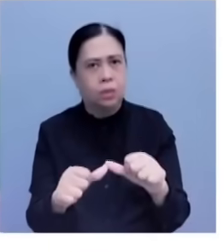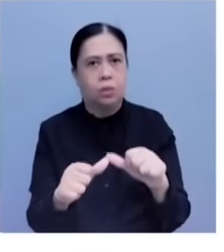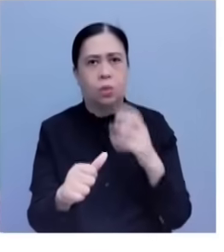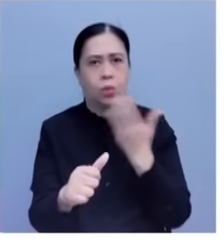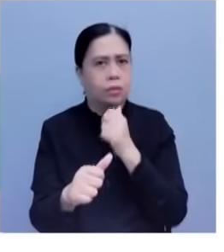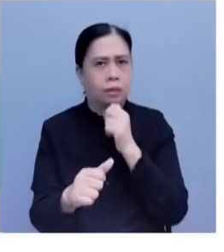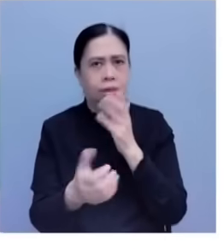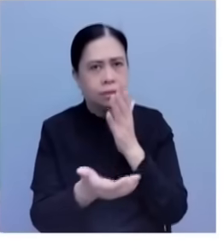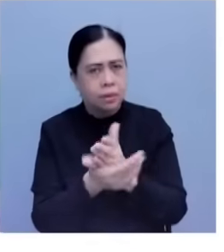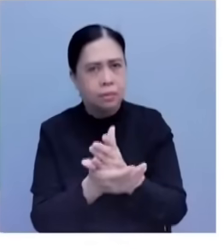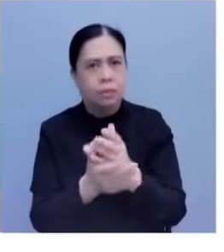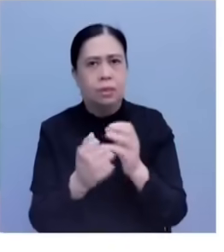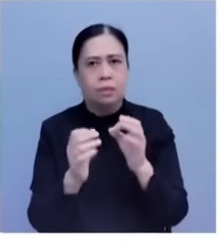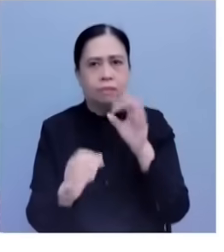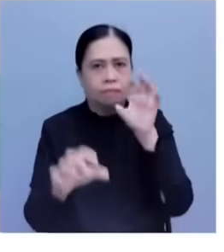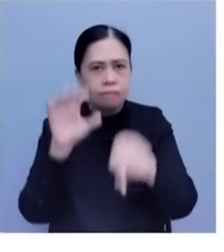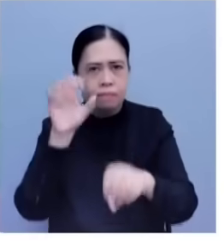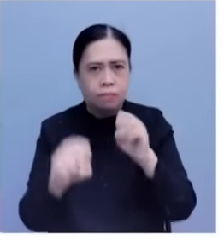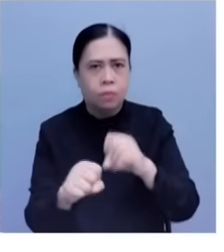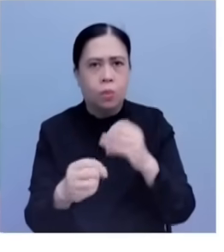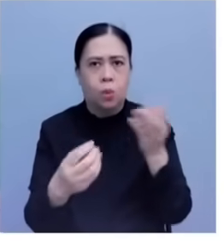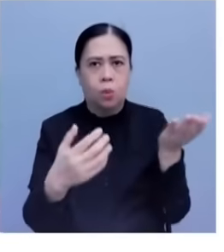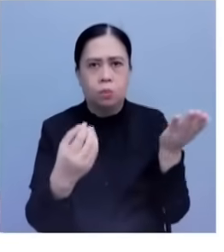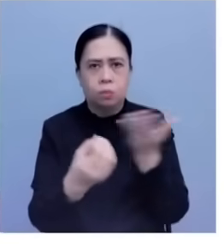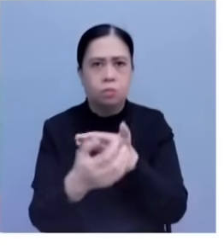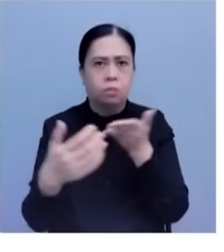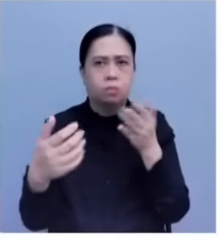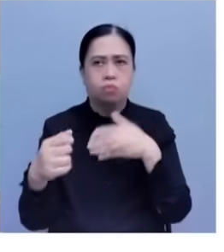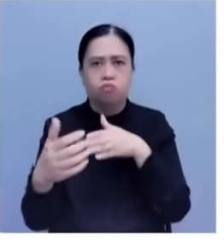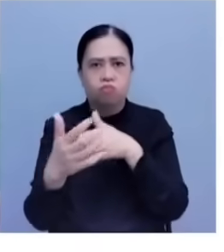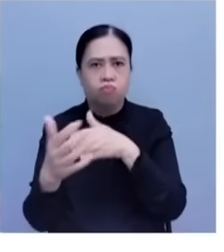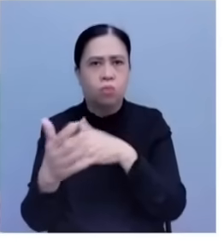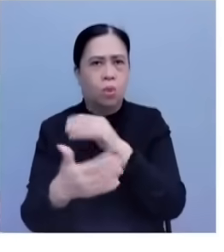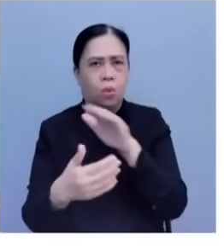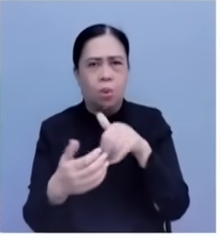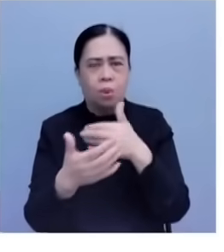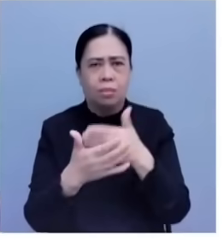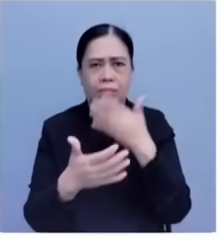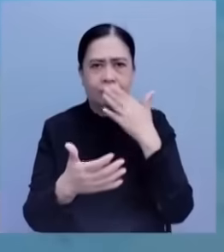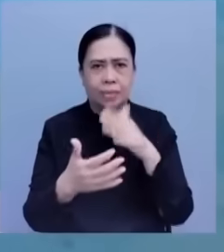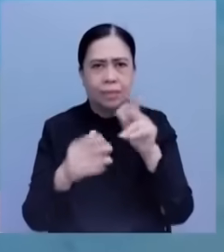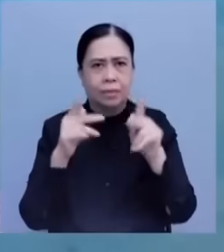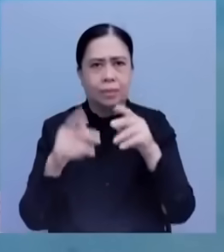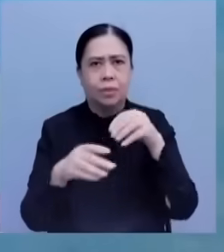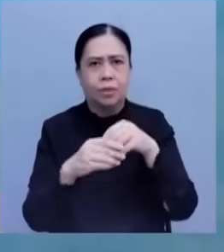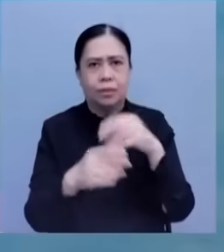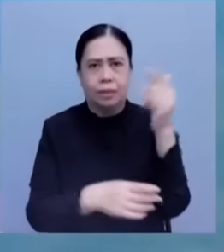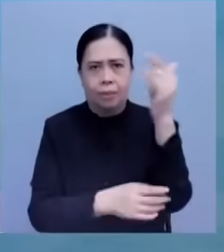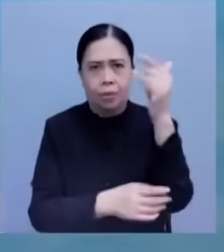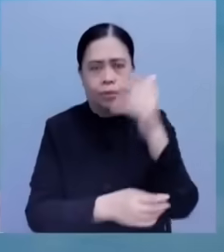we have arrested or charged the last shenanigans in the airport.